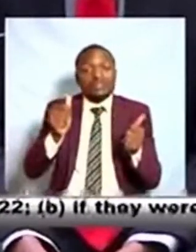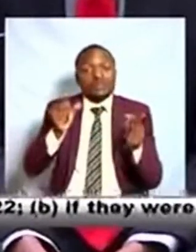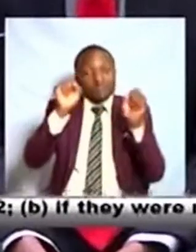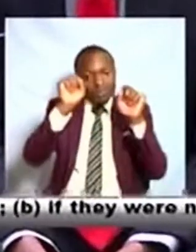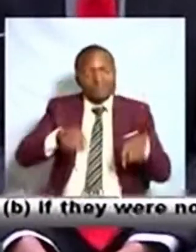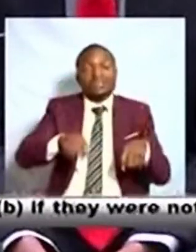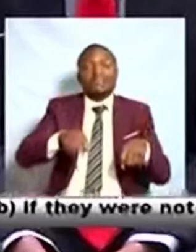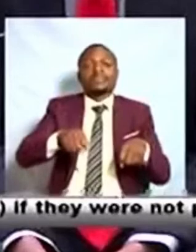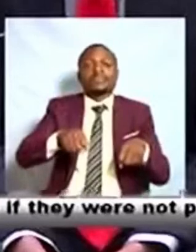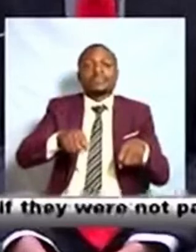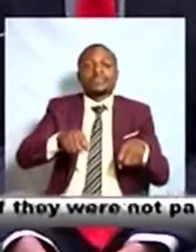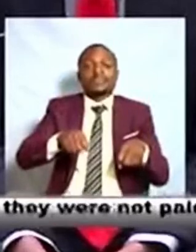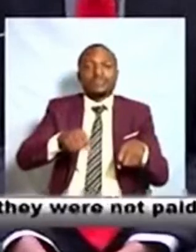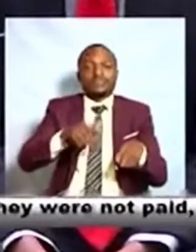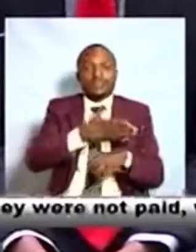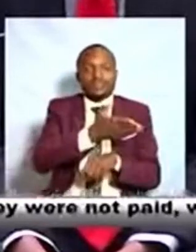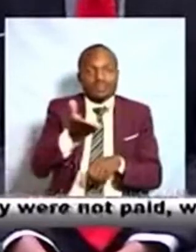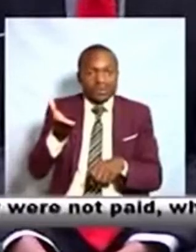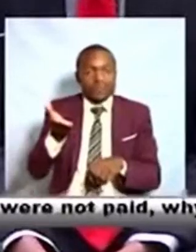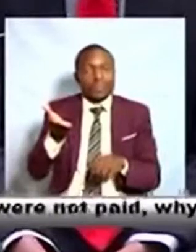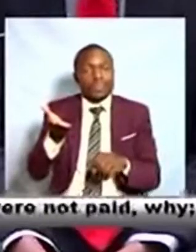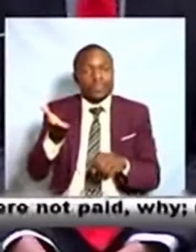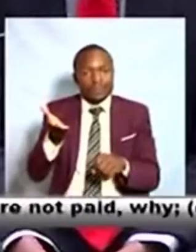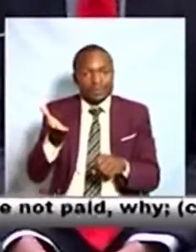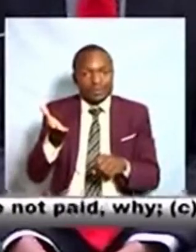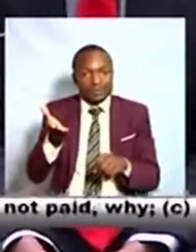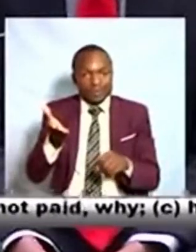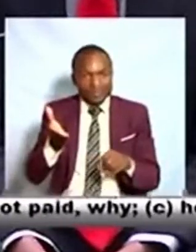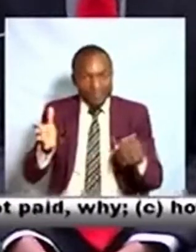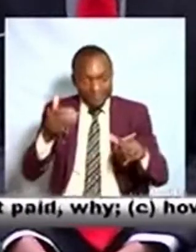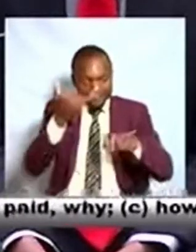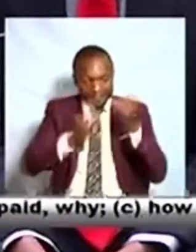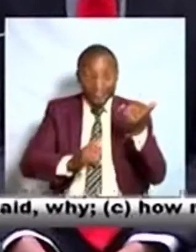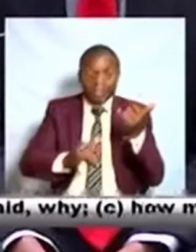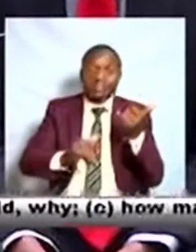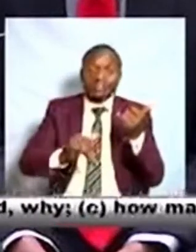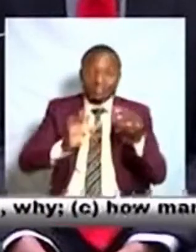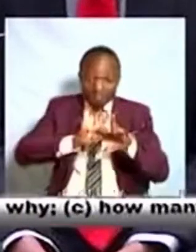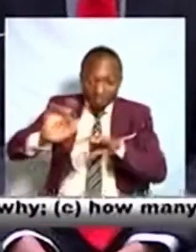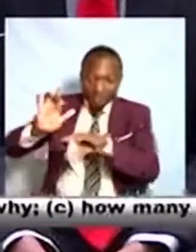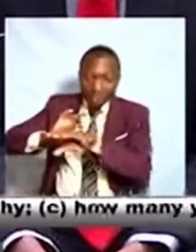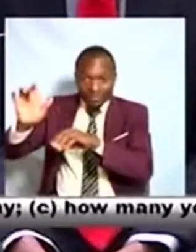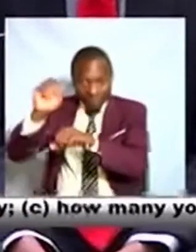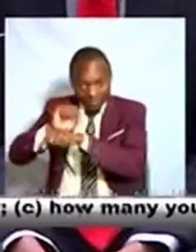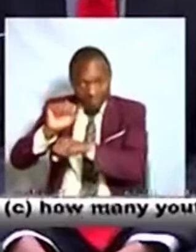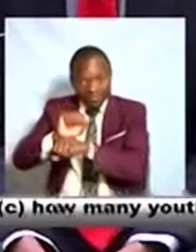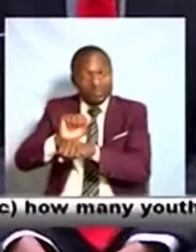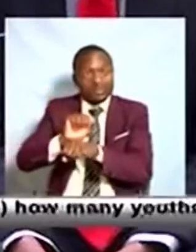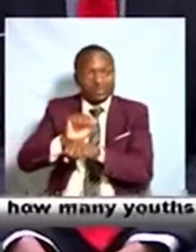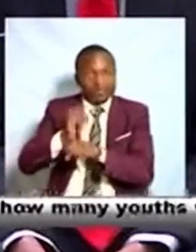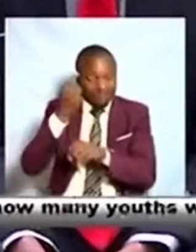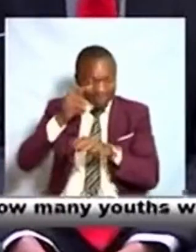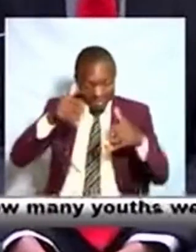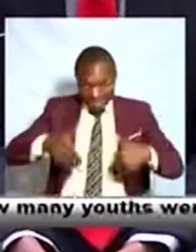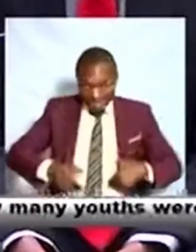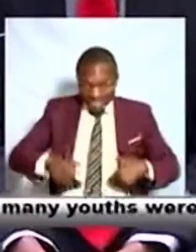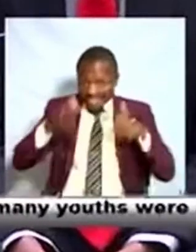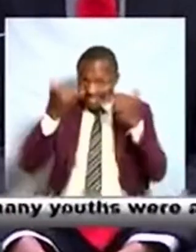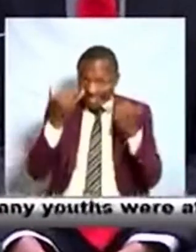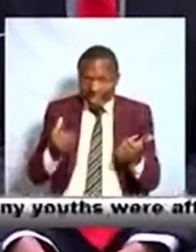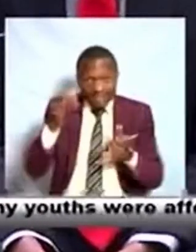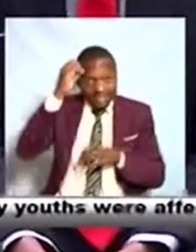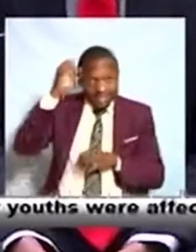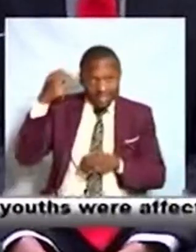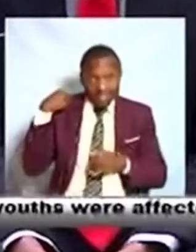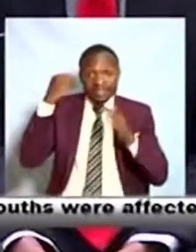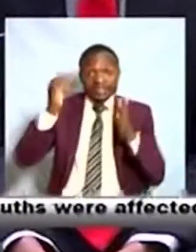alleviate the unemployment levels amongst the youth. So right now, our officers